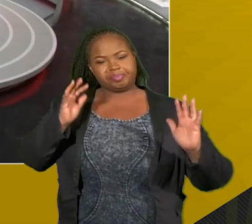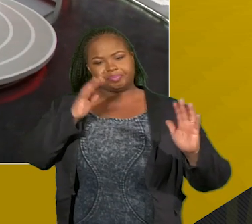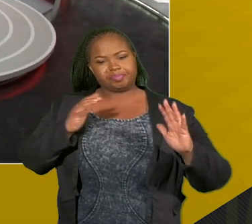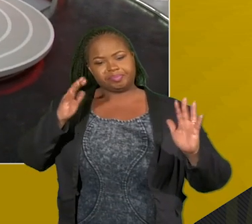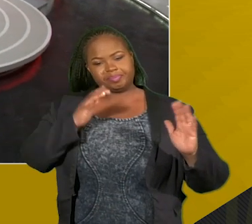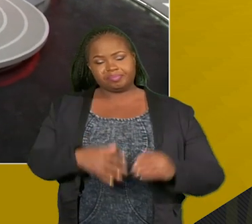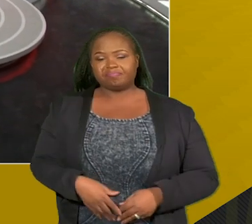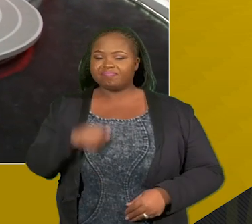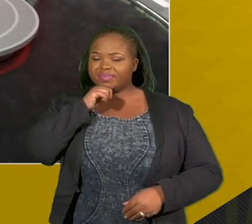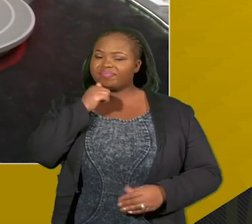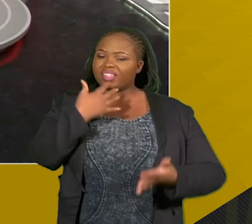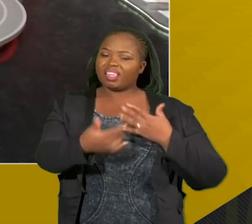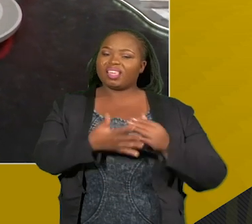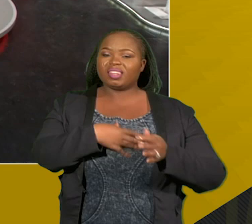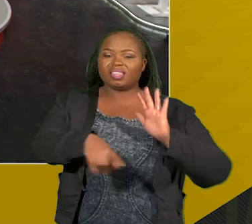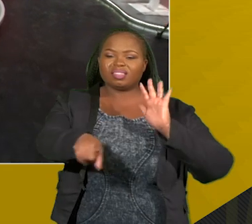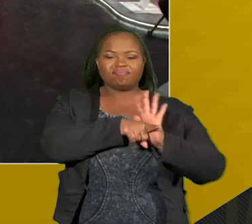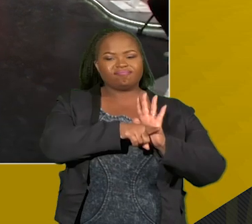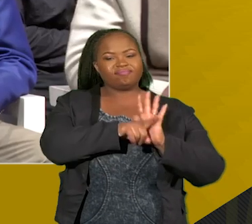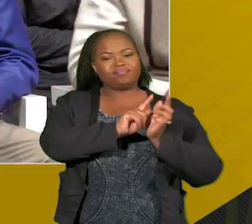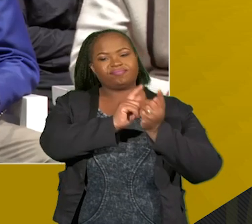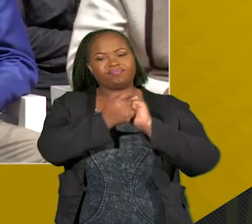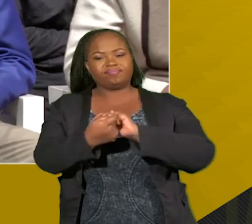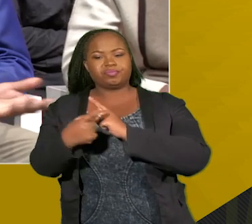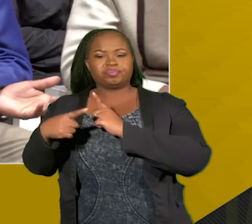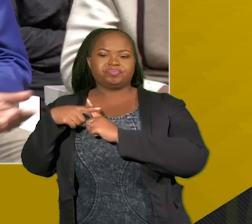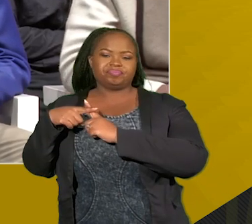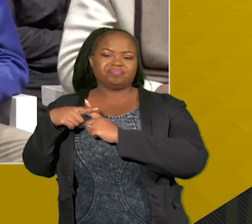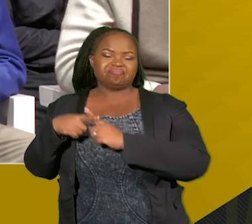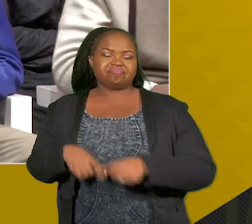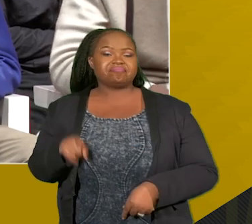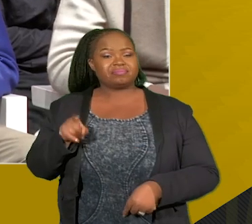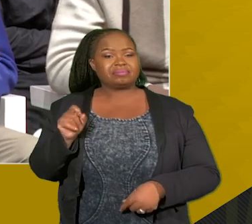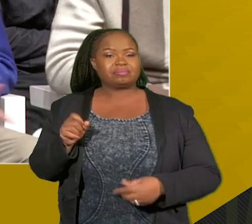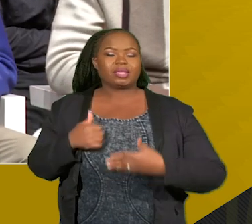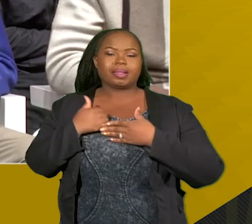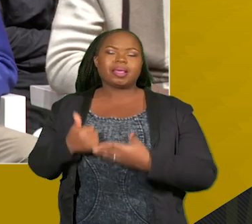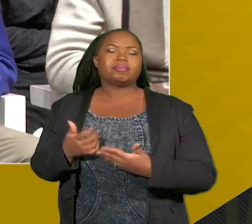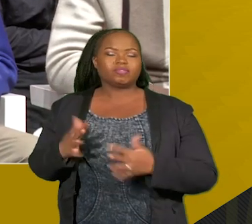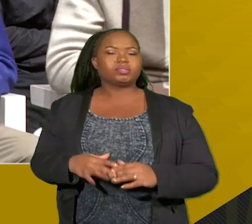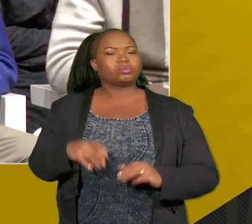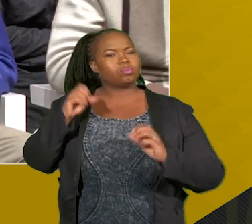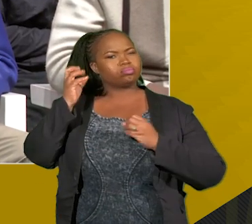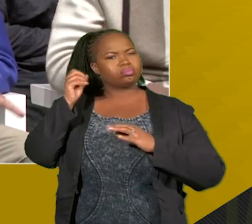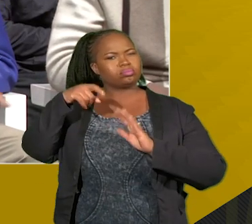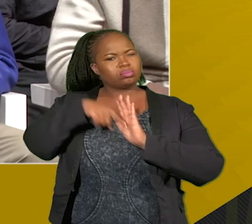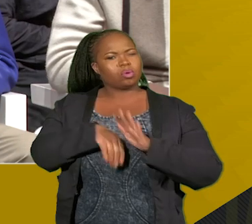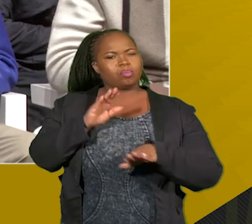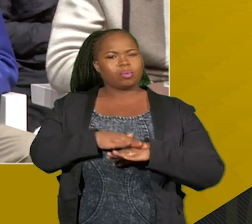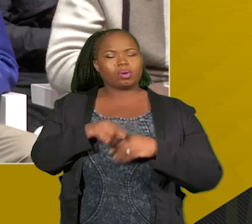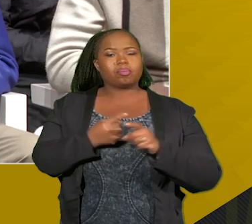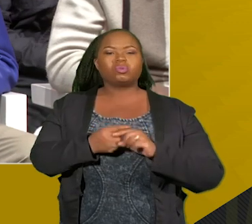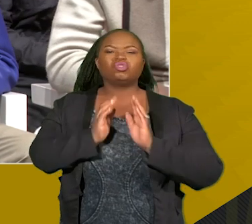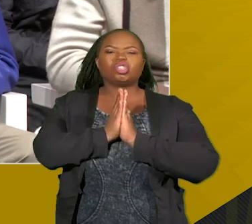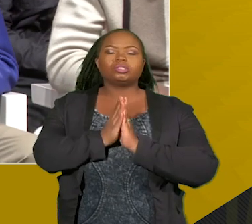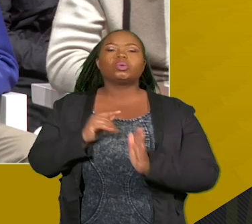Ukuthi whatever negative ebekulethwa ngakuyena na wakuthathwa kuphendula kwaba positive, and lokho kumsizile. And we're gonna look at indaba yesonto as well. We're gonna have a